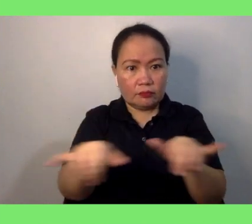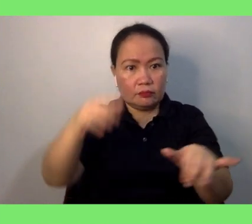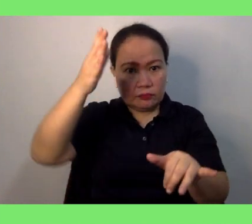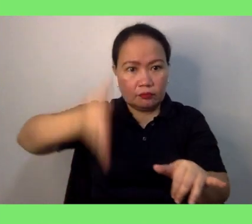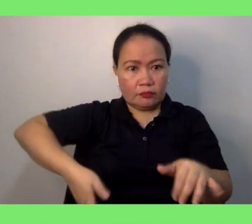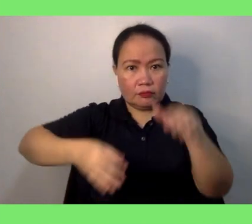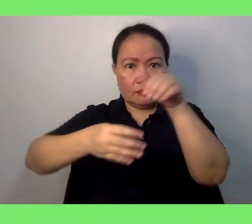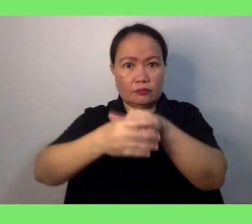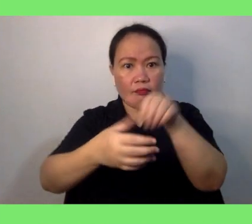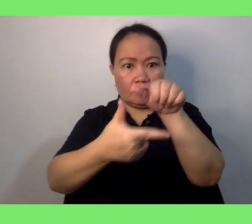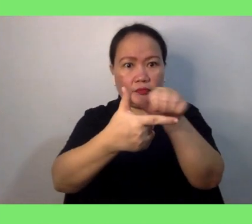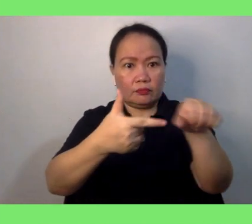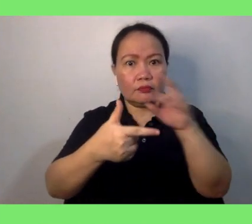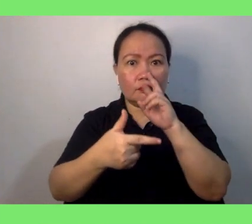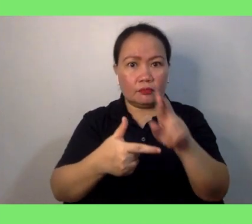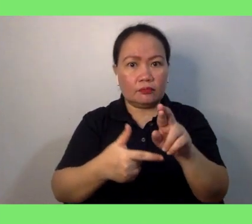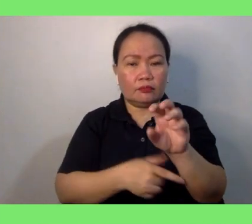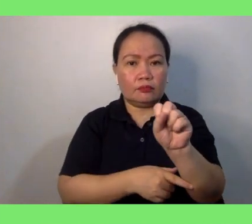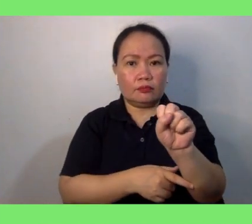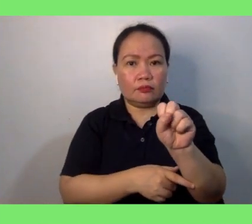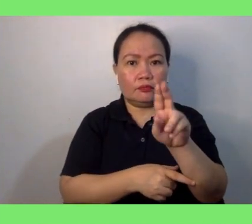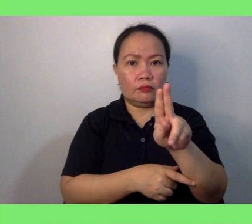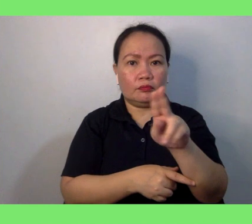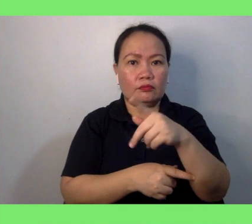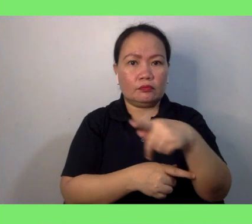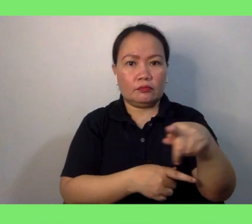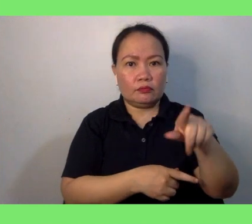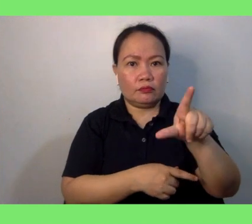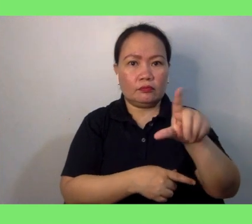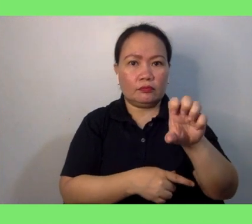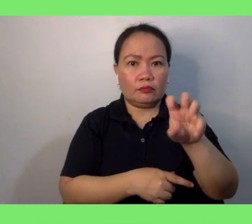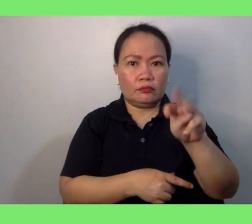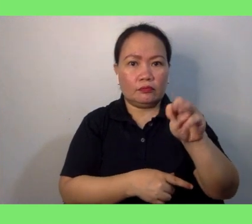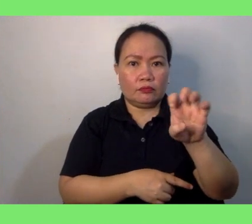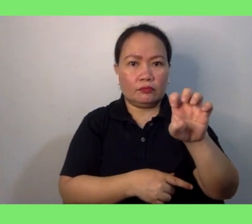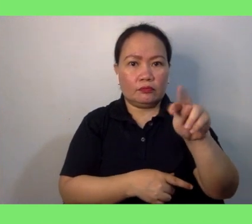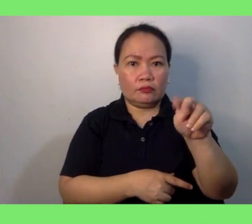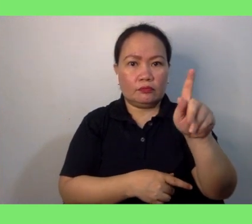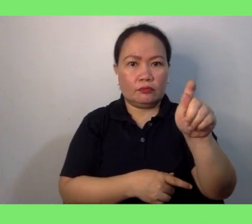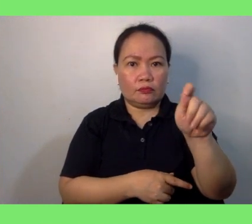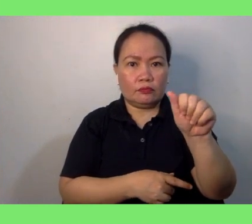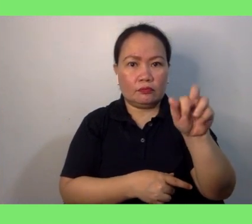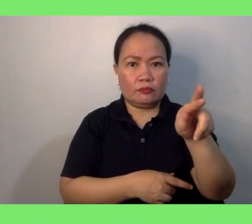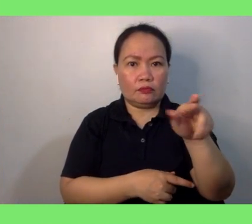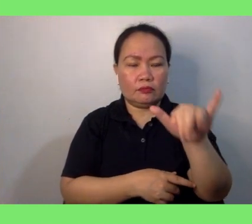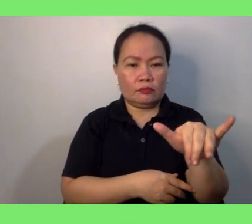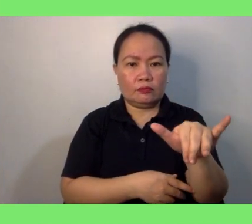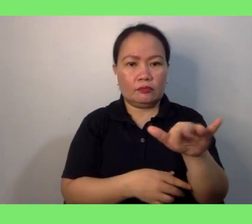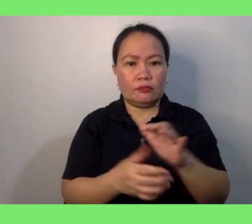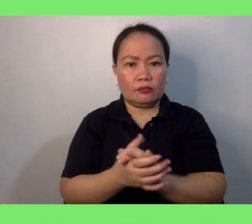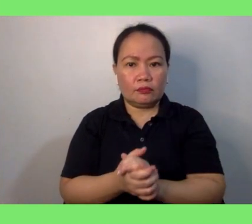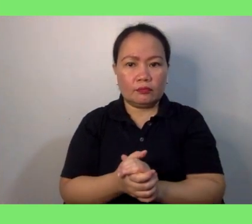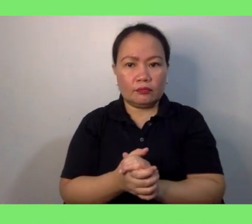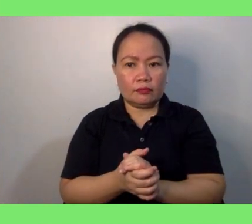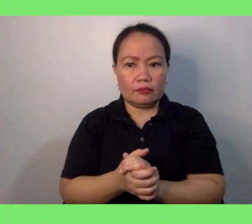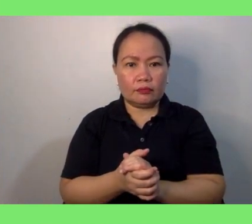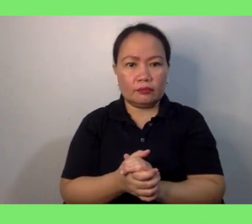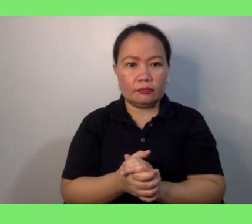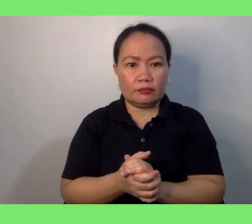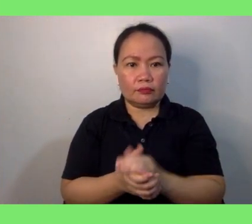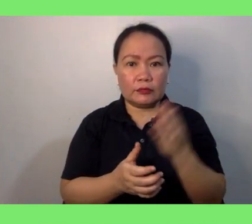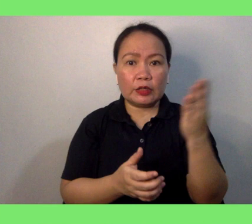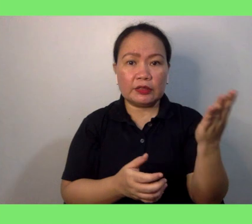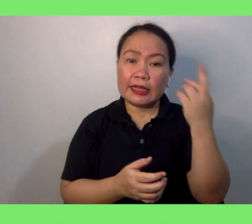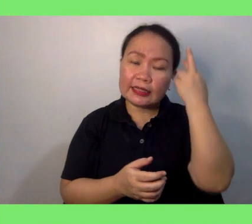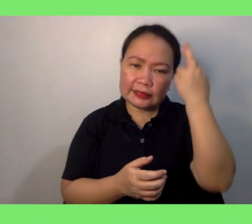degrees. So, same side interior angles are supplementary or interior angles on the same side are supplementary. Yun